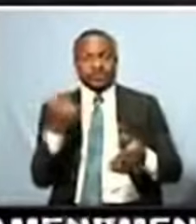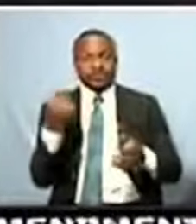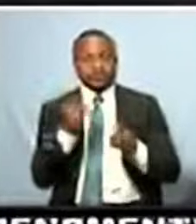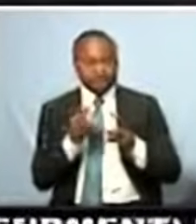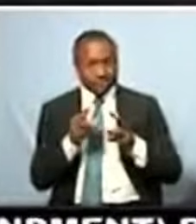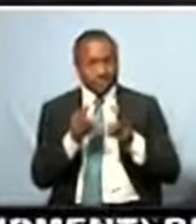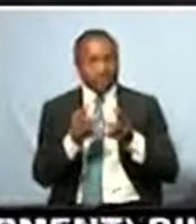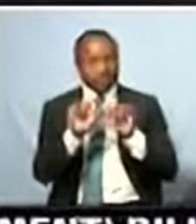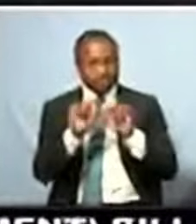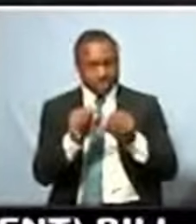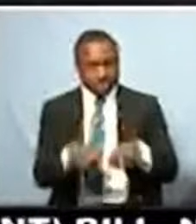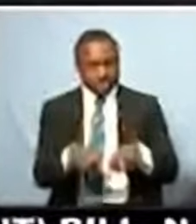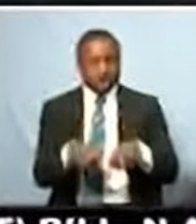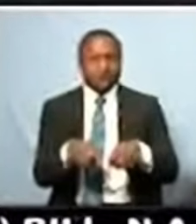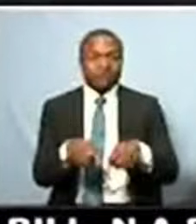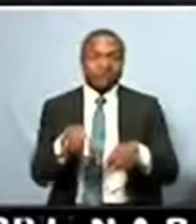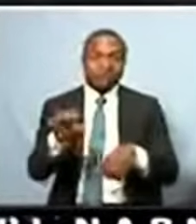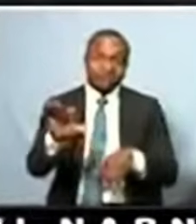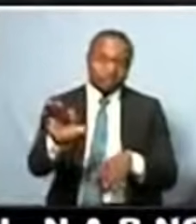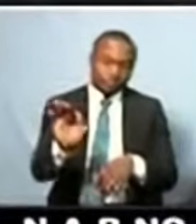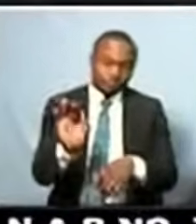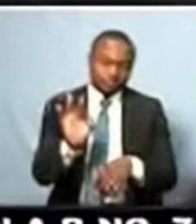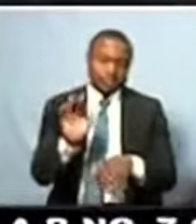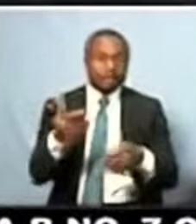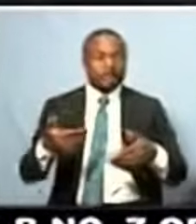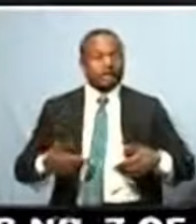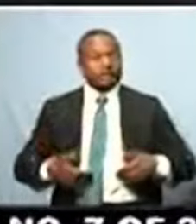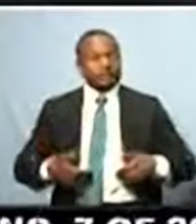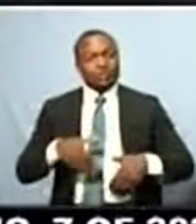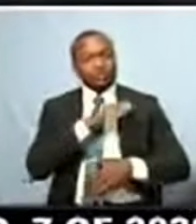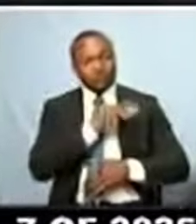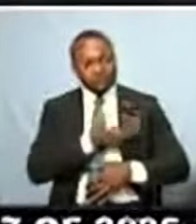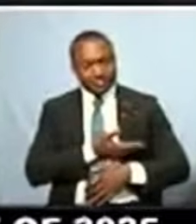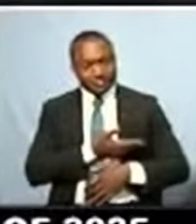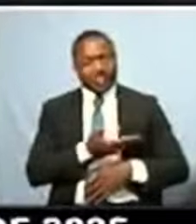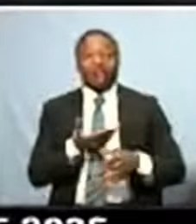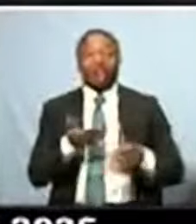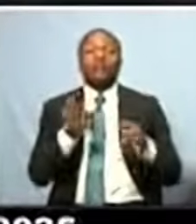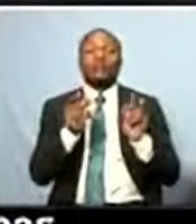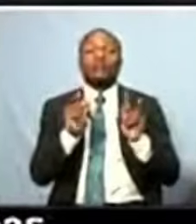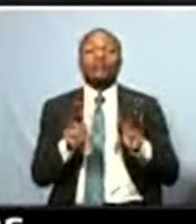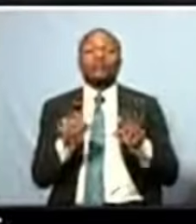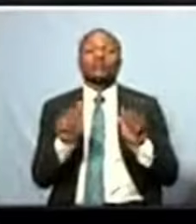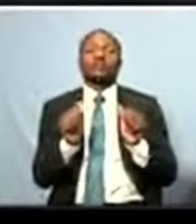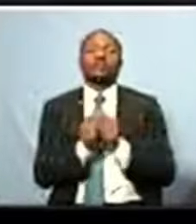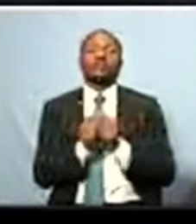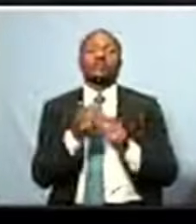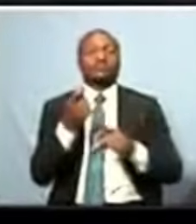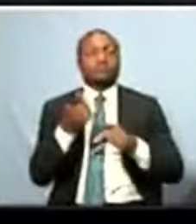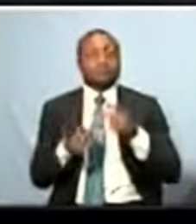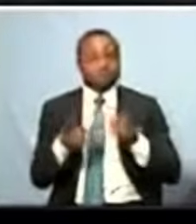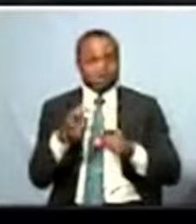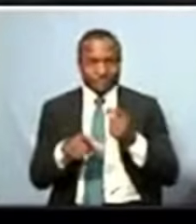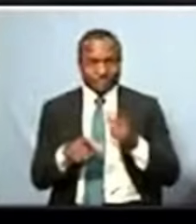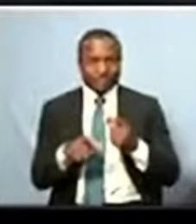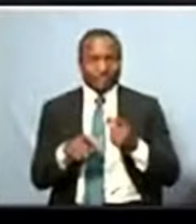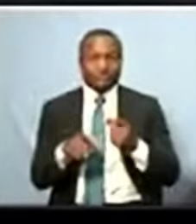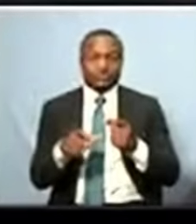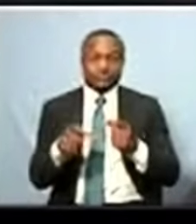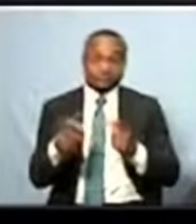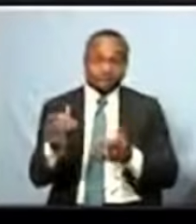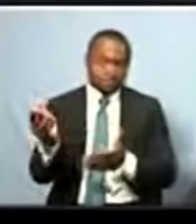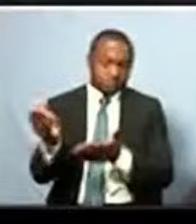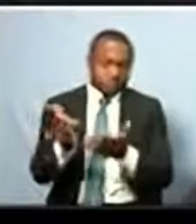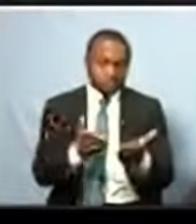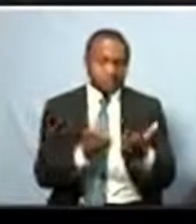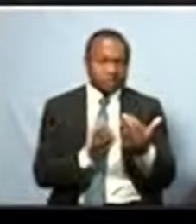we can get the youths, the women, and the people that are, the people that have disabilities, to get them only through political